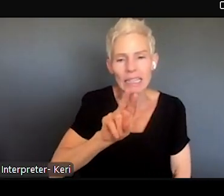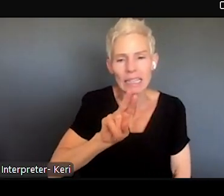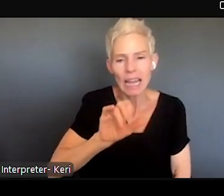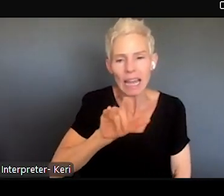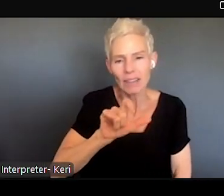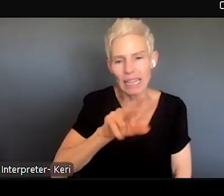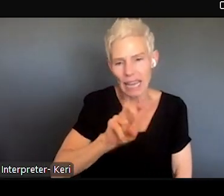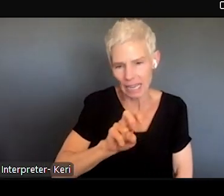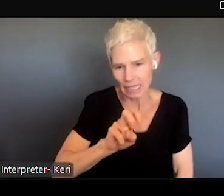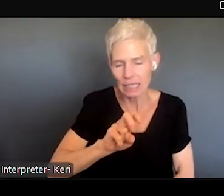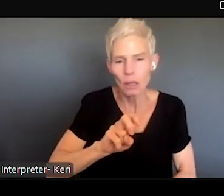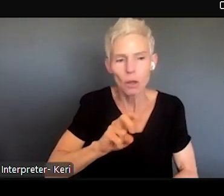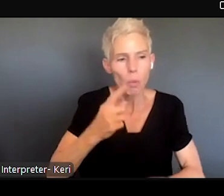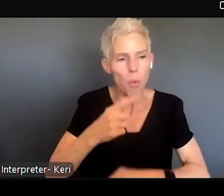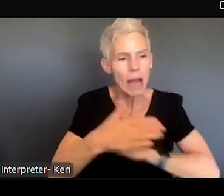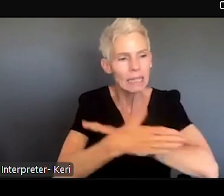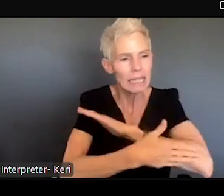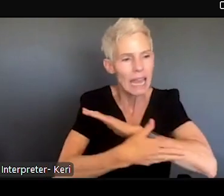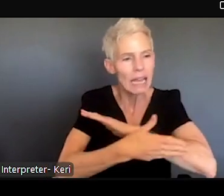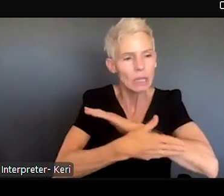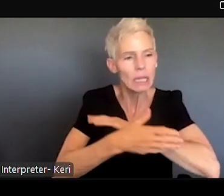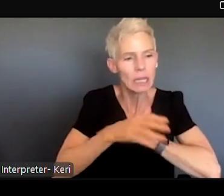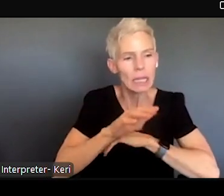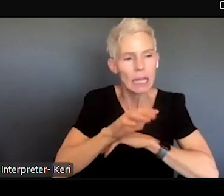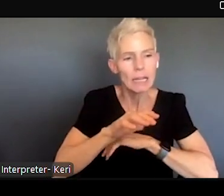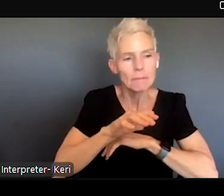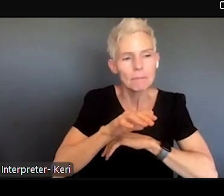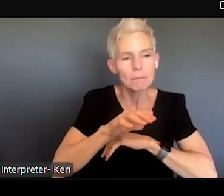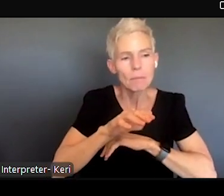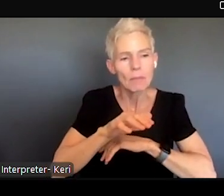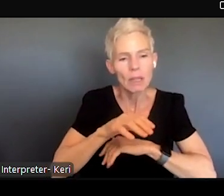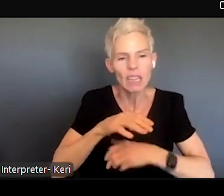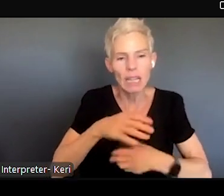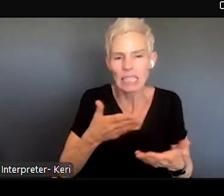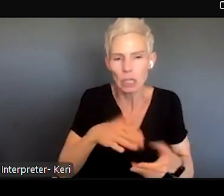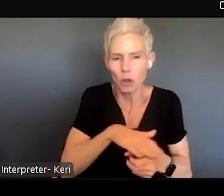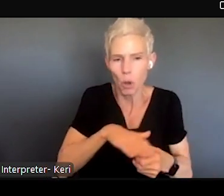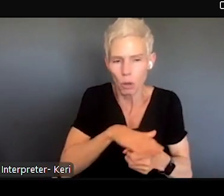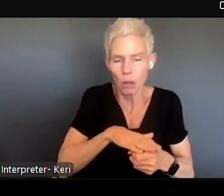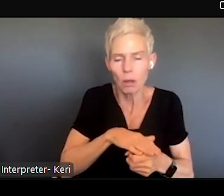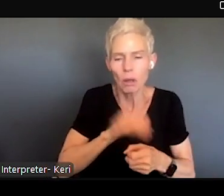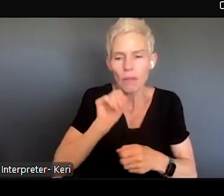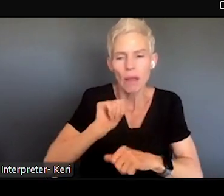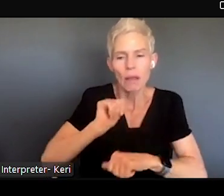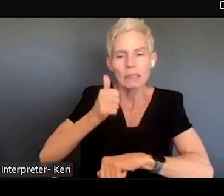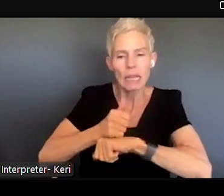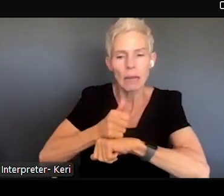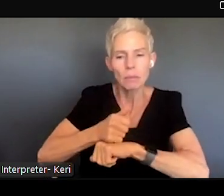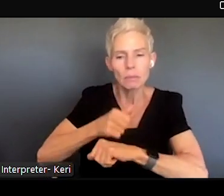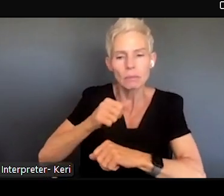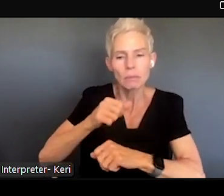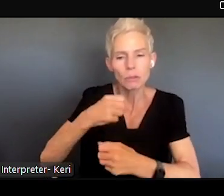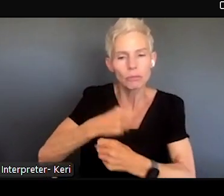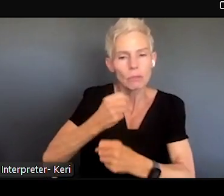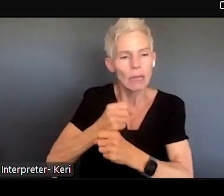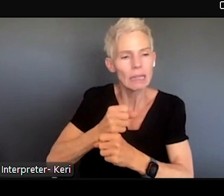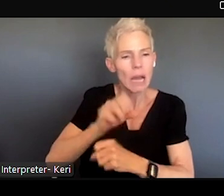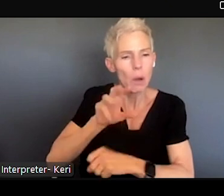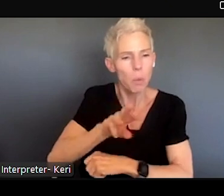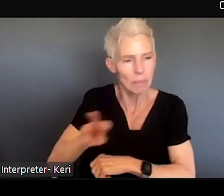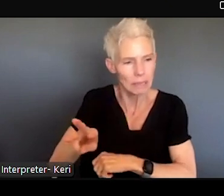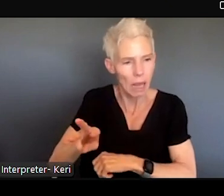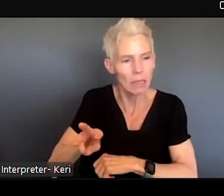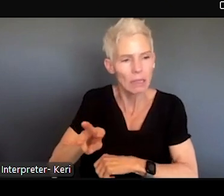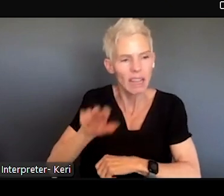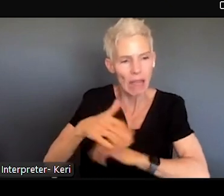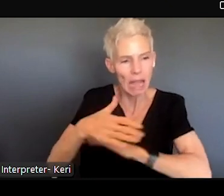and that is one of the counties that we serve here locally. And they have created a website within the county that anyone can